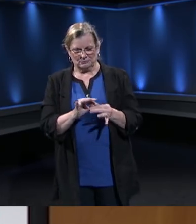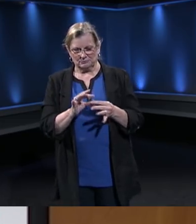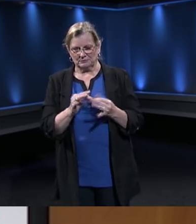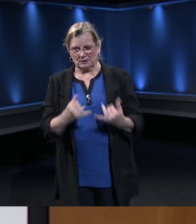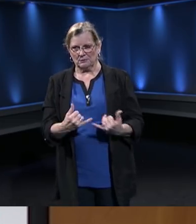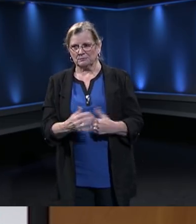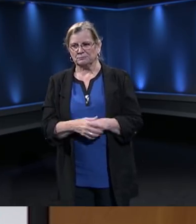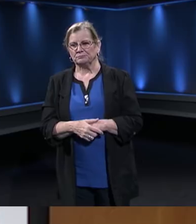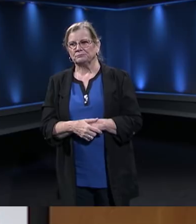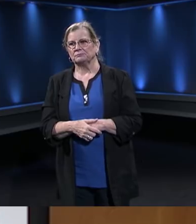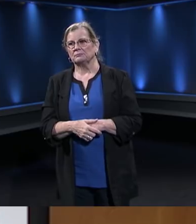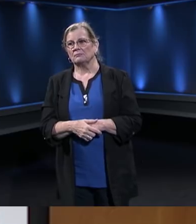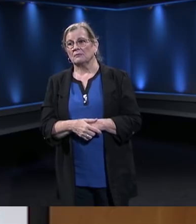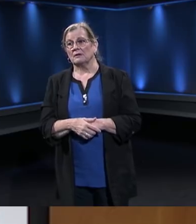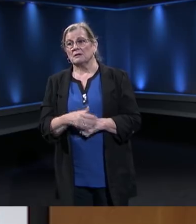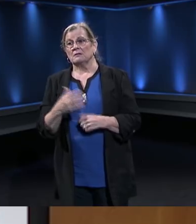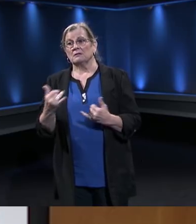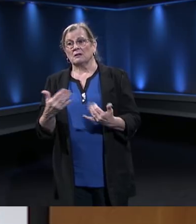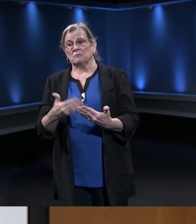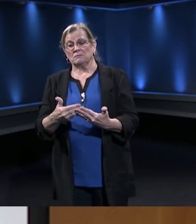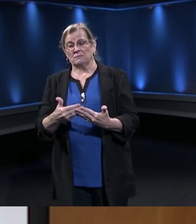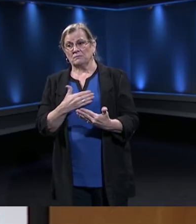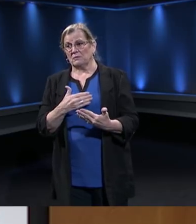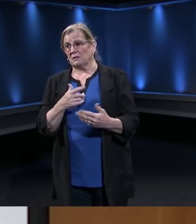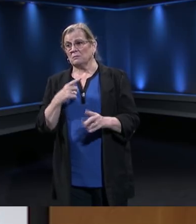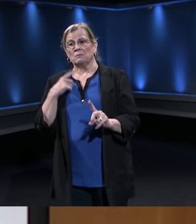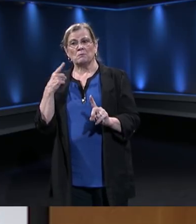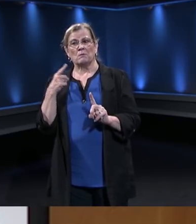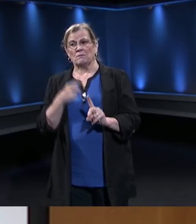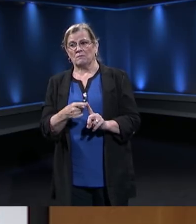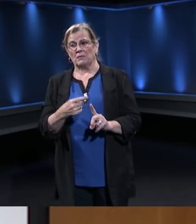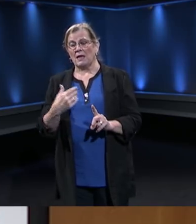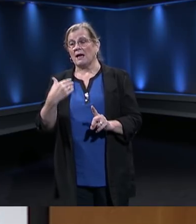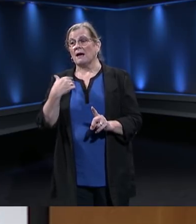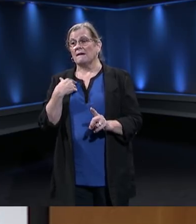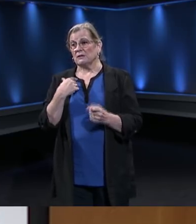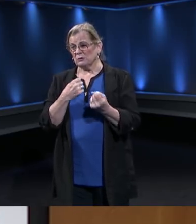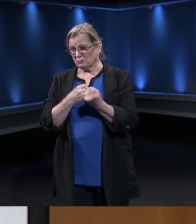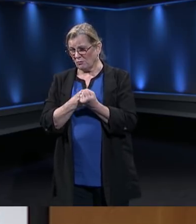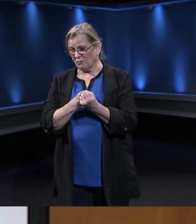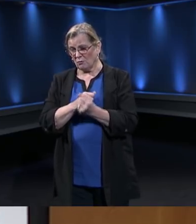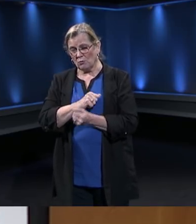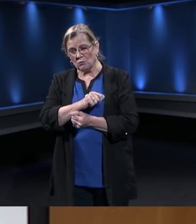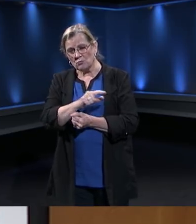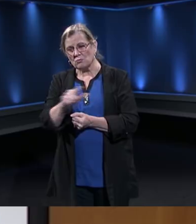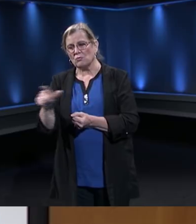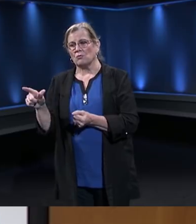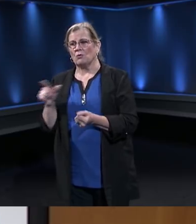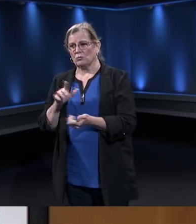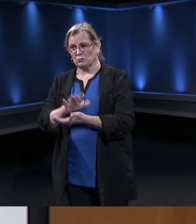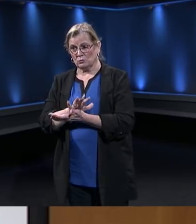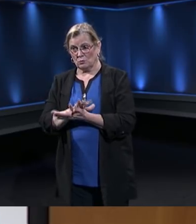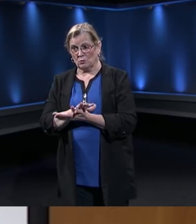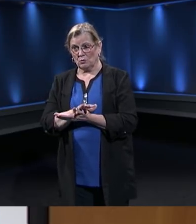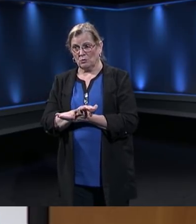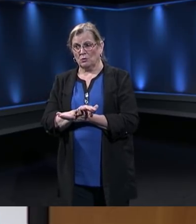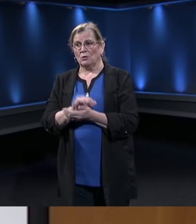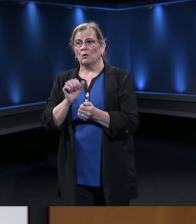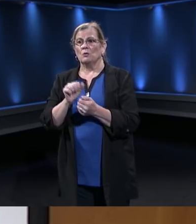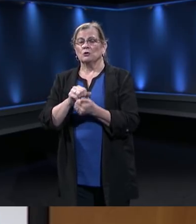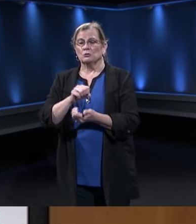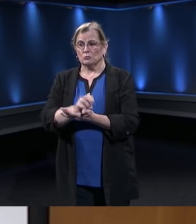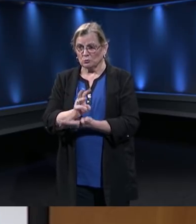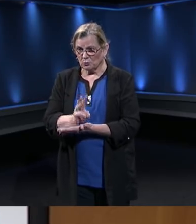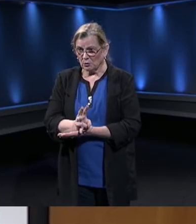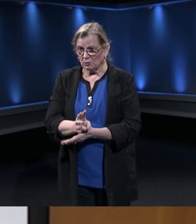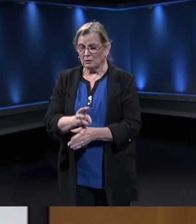of the main things I would like to point out is that we do have those supports at every school with the social workers, psychologists, and counselors. And